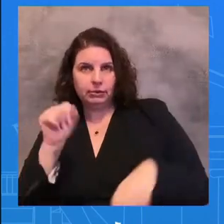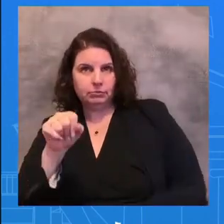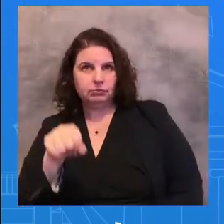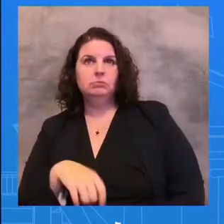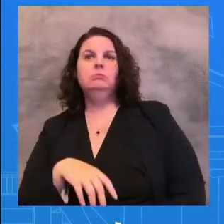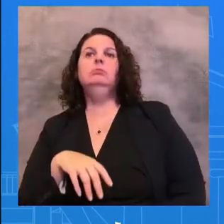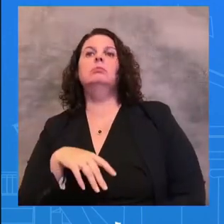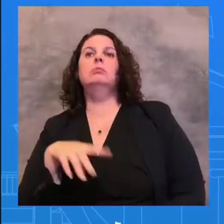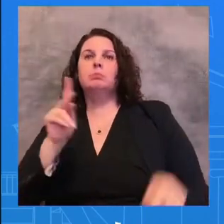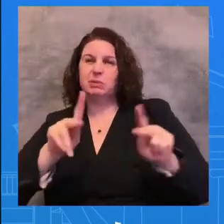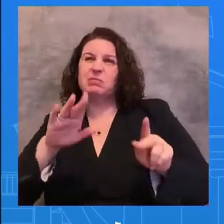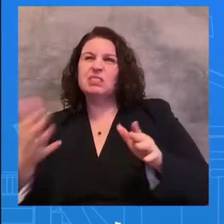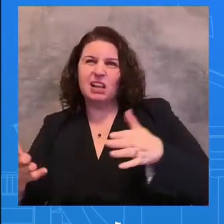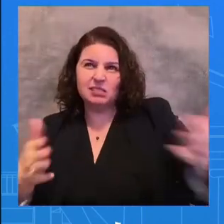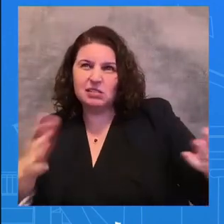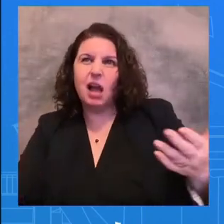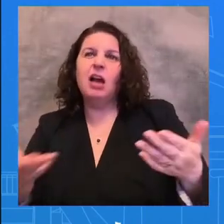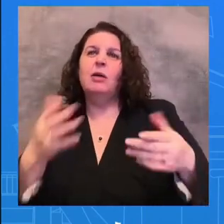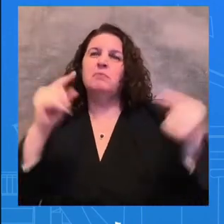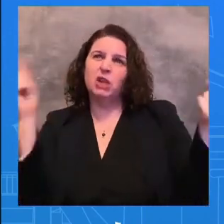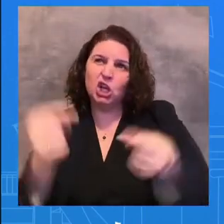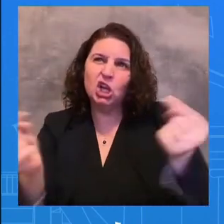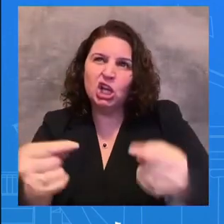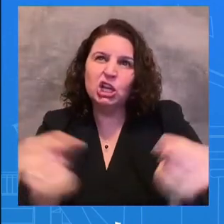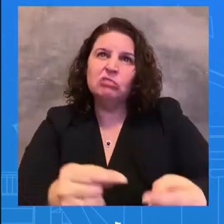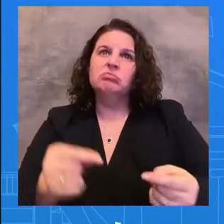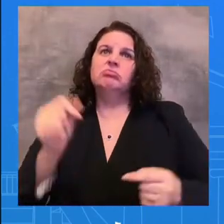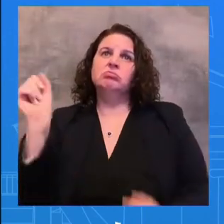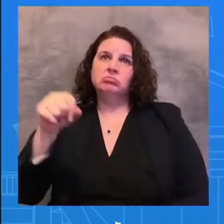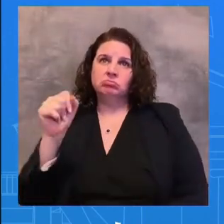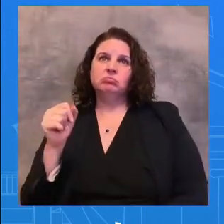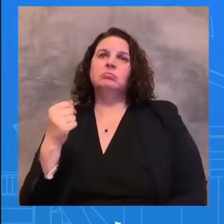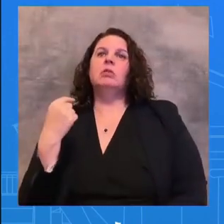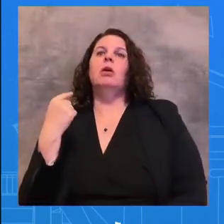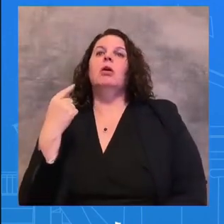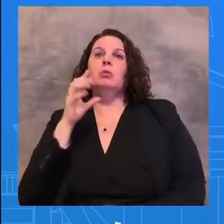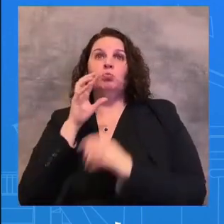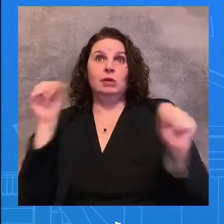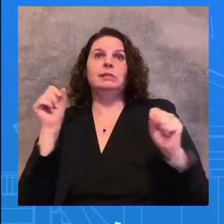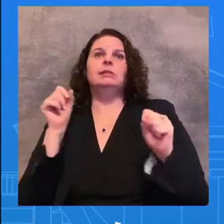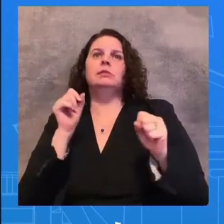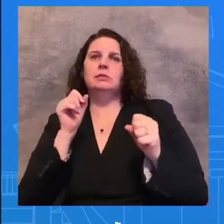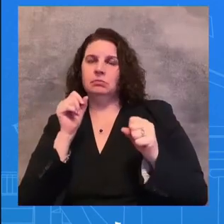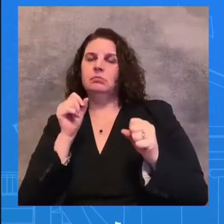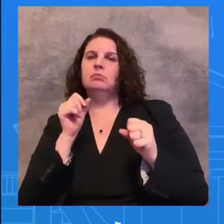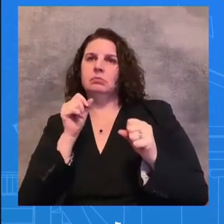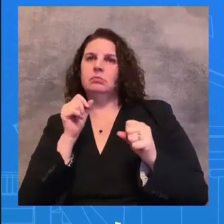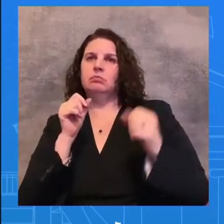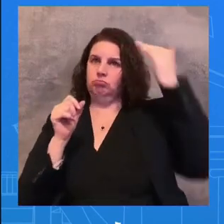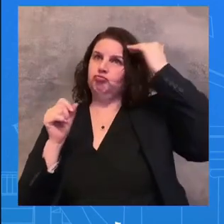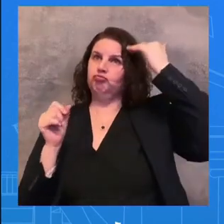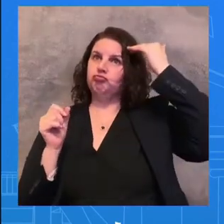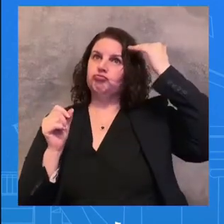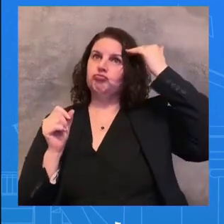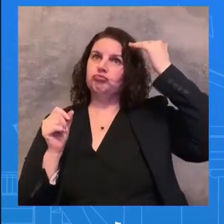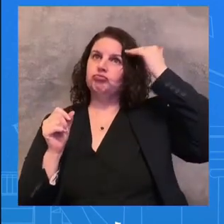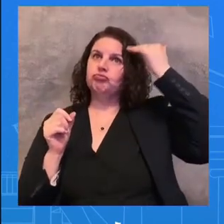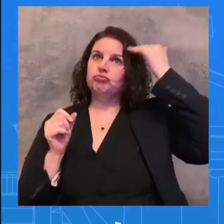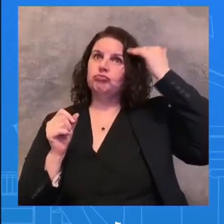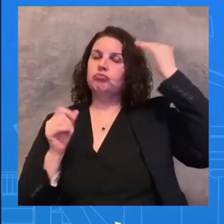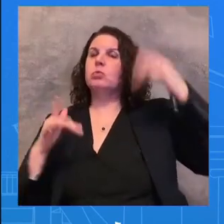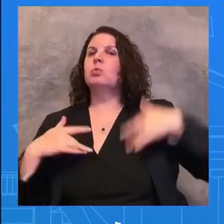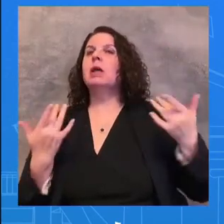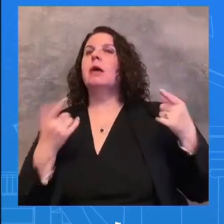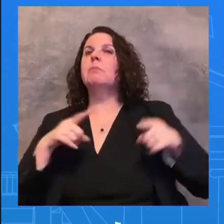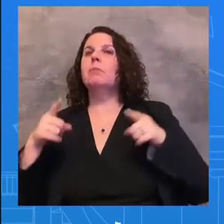devastating to hear the president continues to be kept updated on what's happening in different states. Obviously,